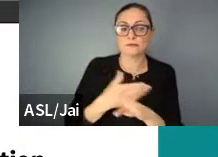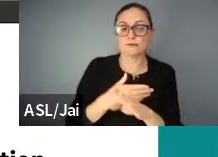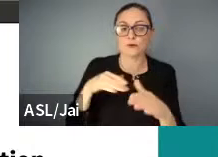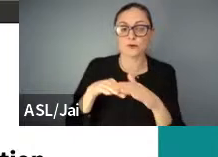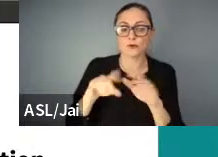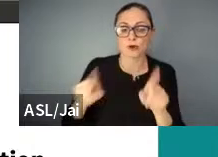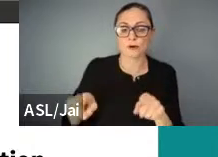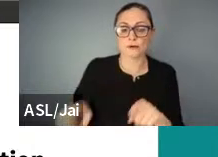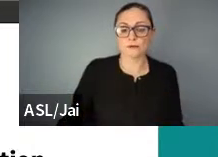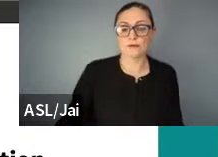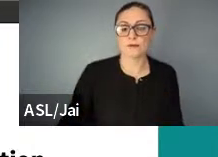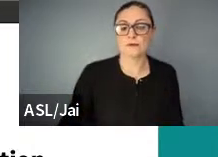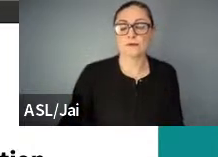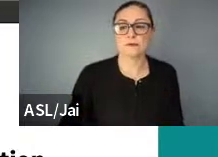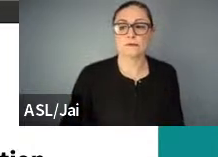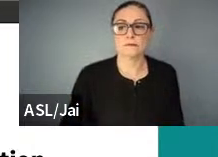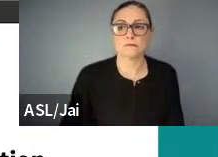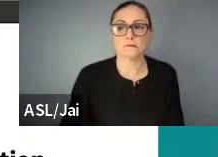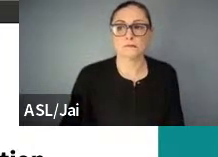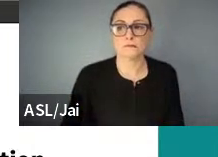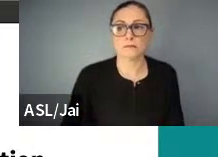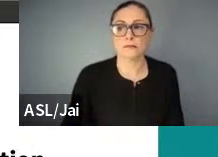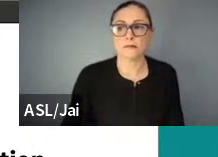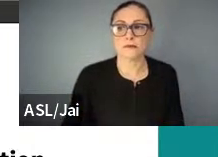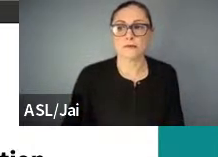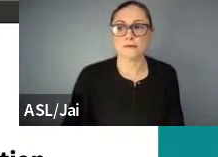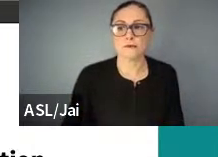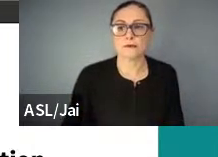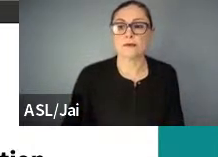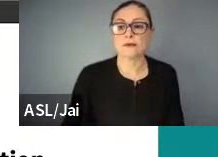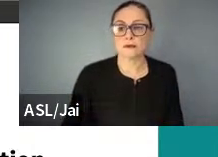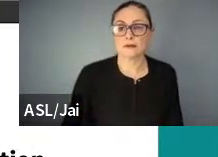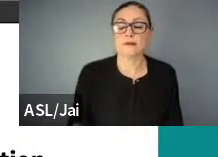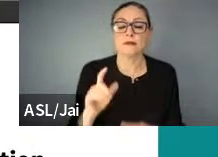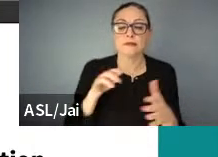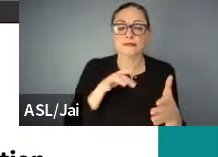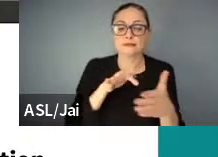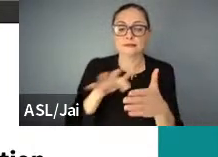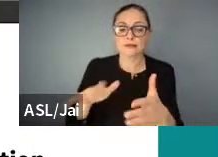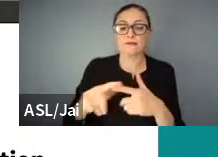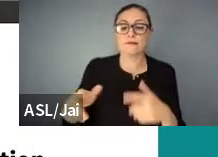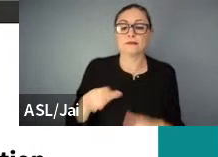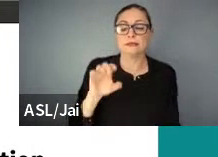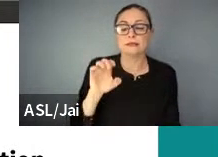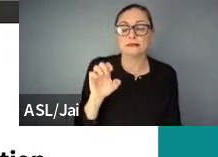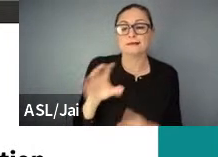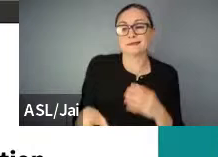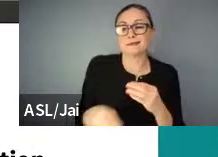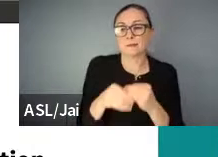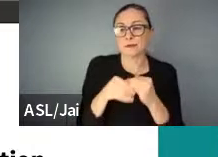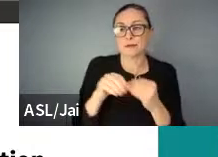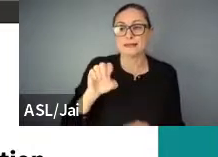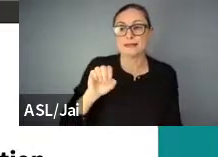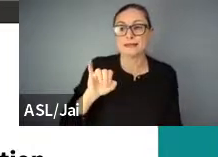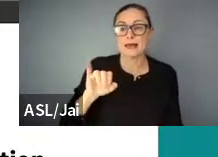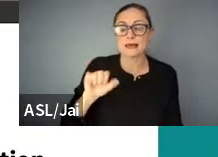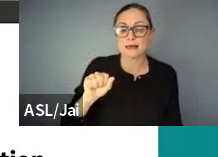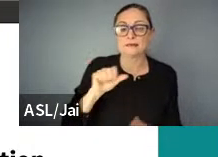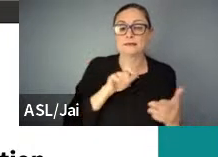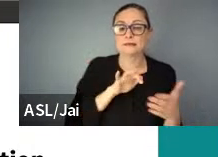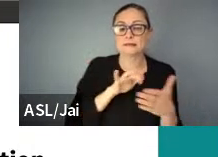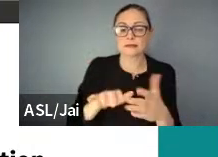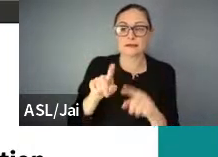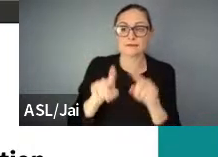And this study of the environmental impact statement, the supplemental EIS, is studying variable